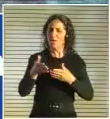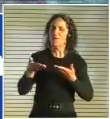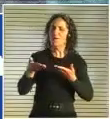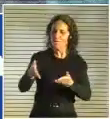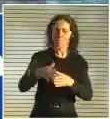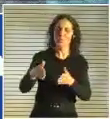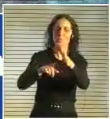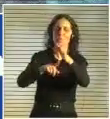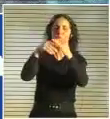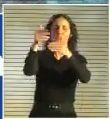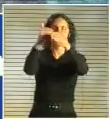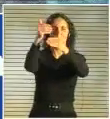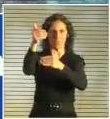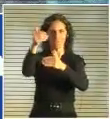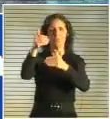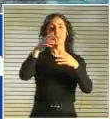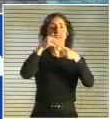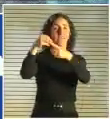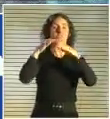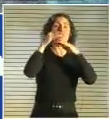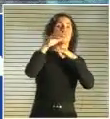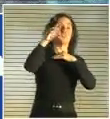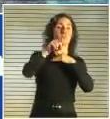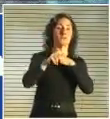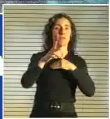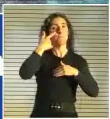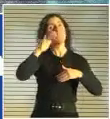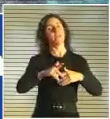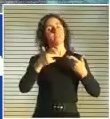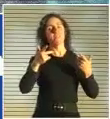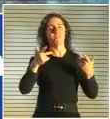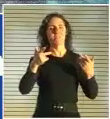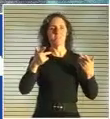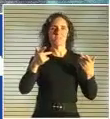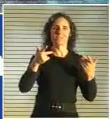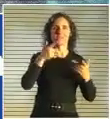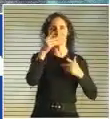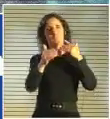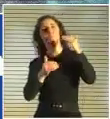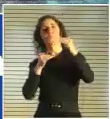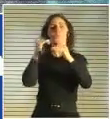like a leap of faith. I think a lot of companies feel that way, and a lot of business leaders,